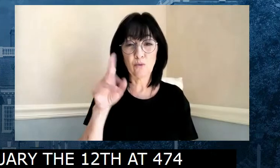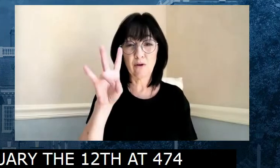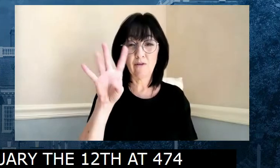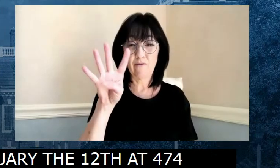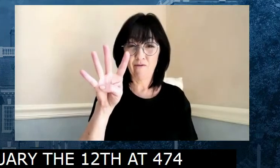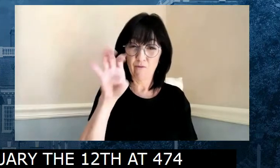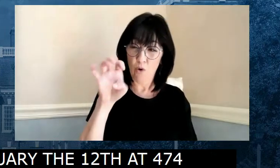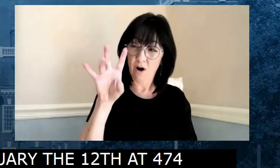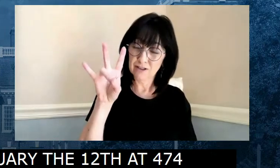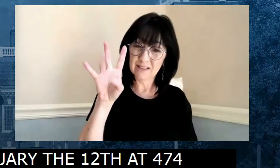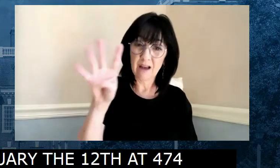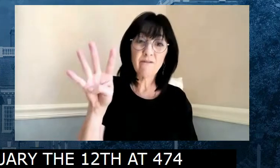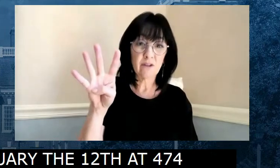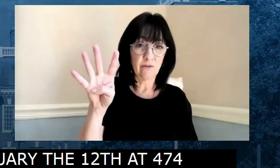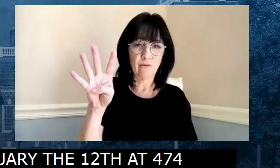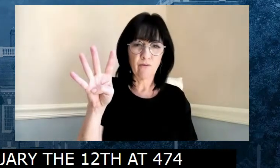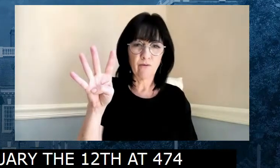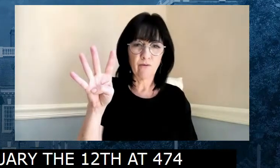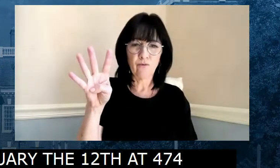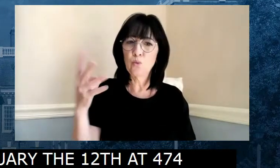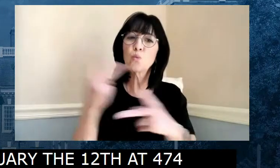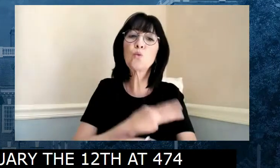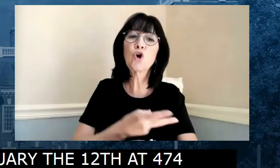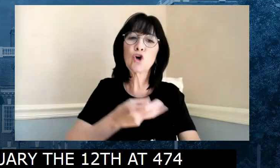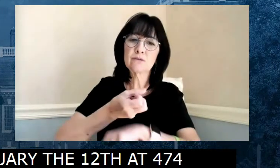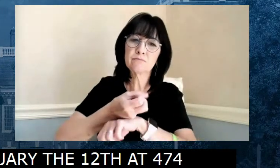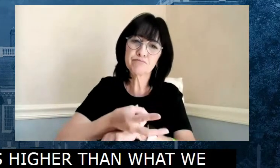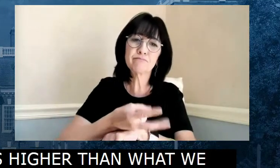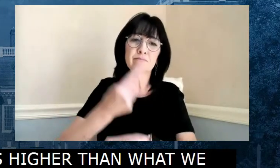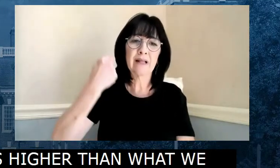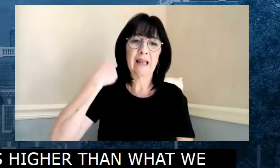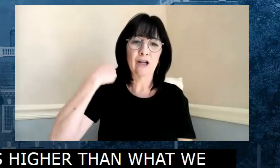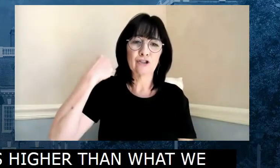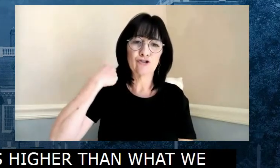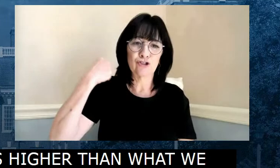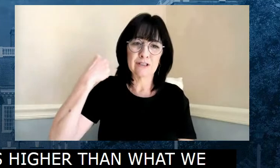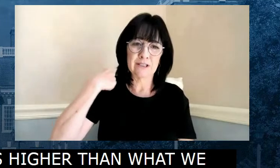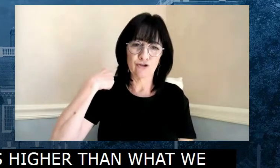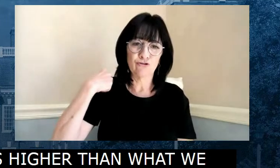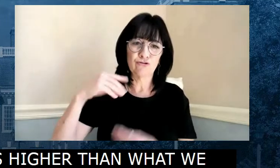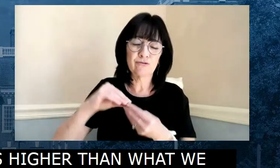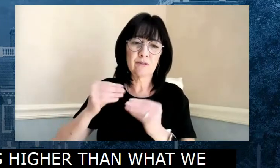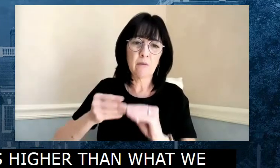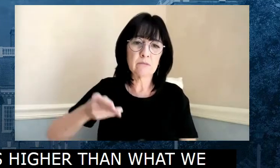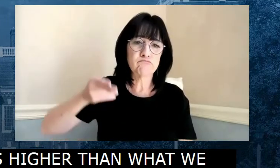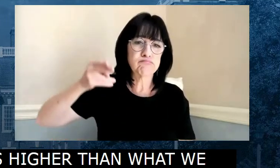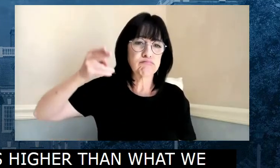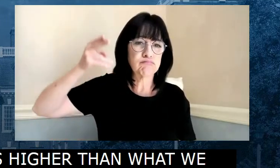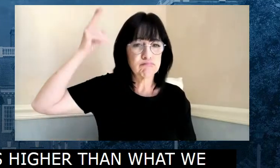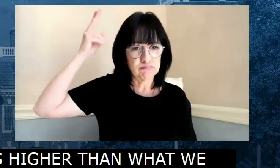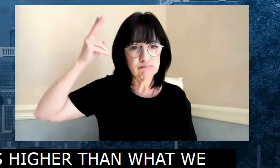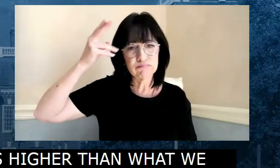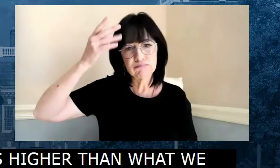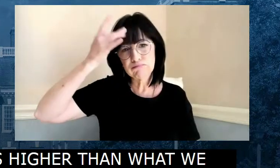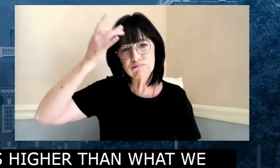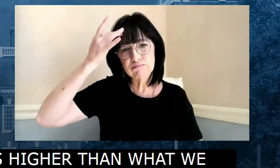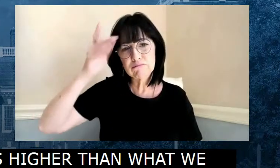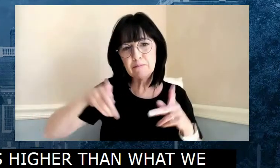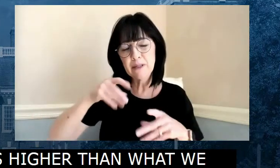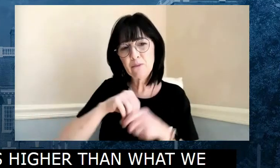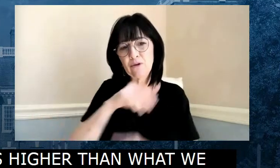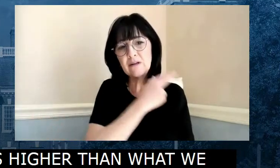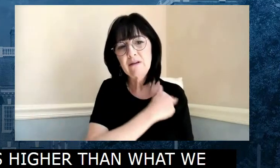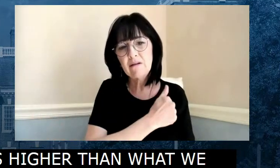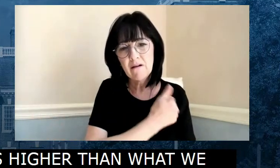than what we had experienced in the spring. At that period in time, we had started to vaccinate